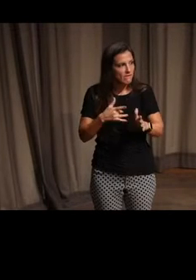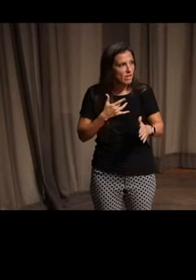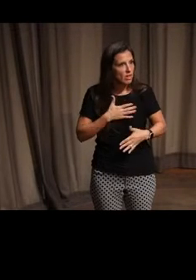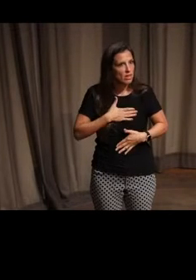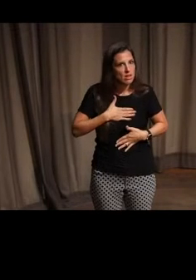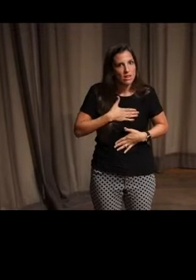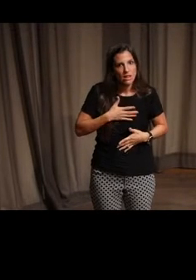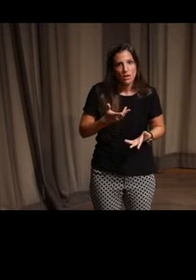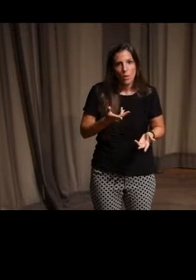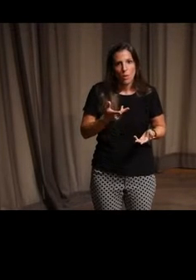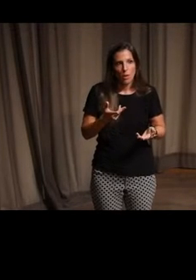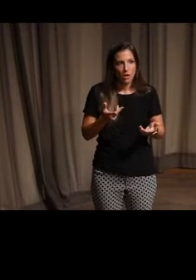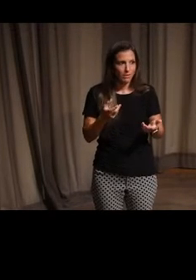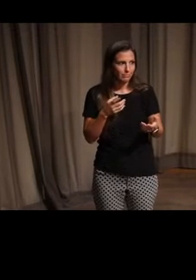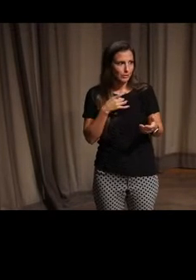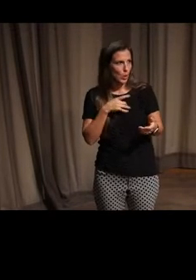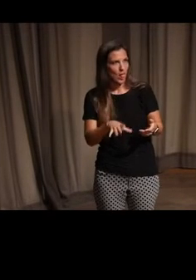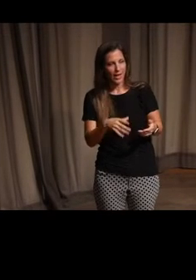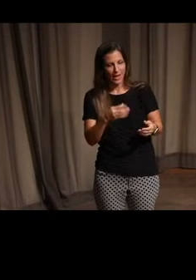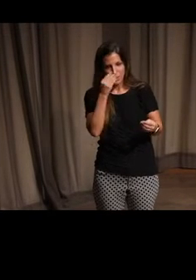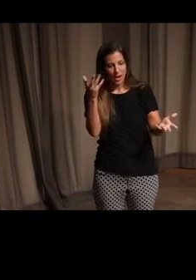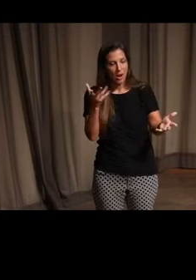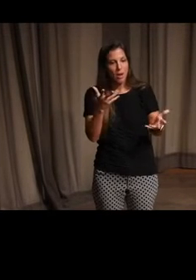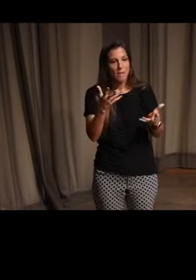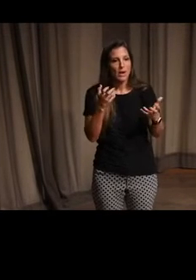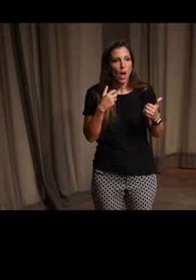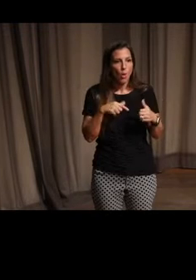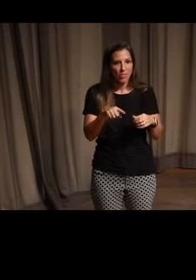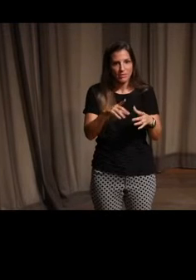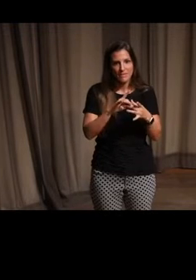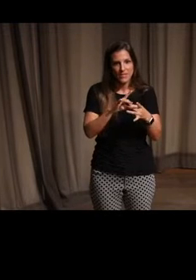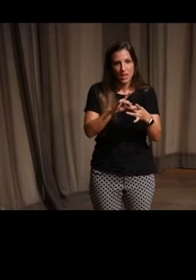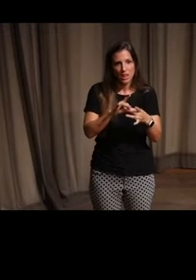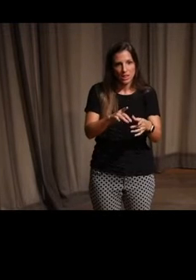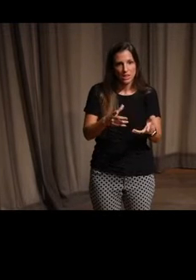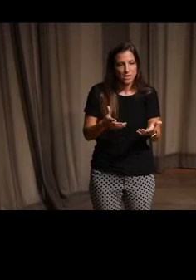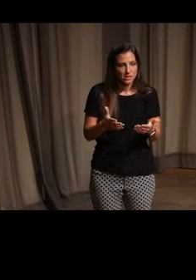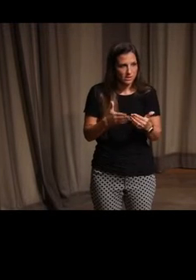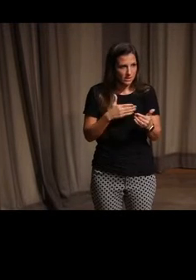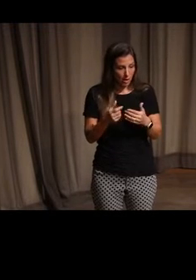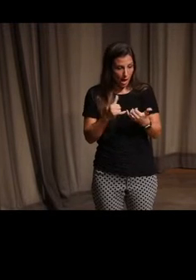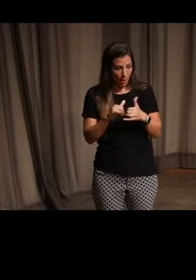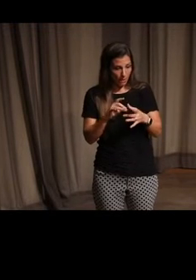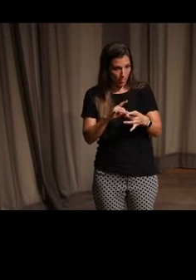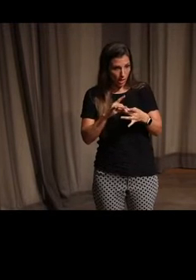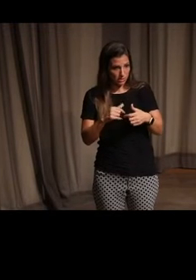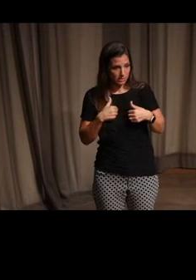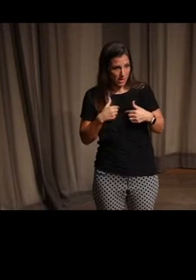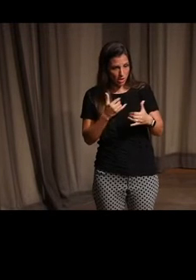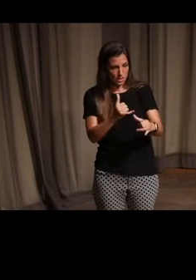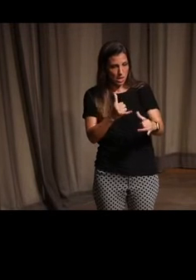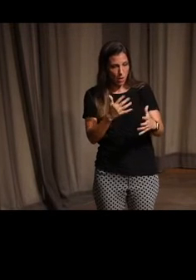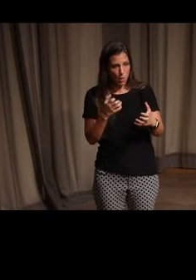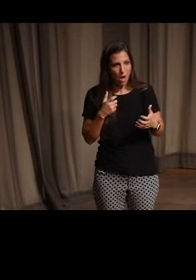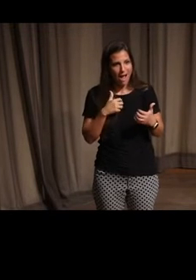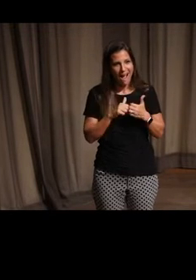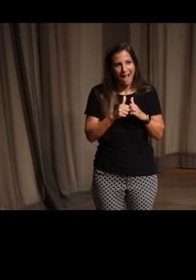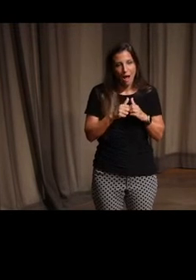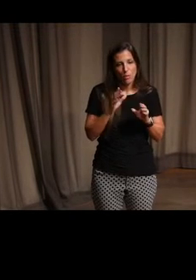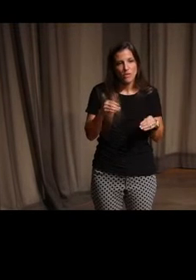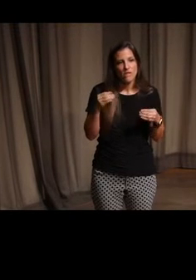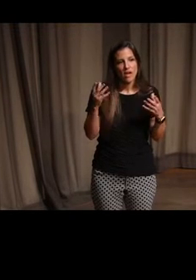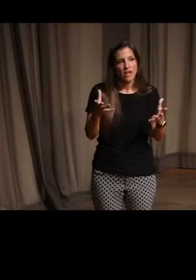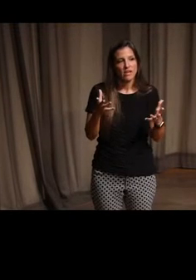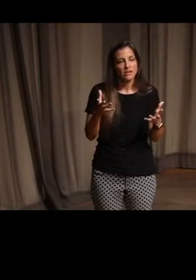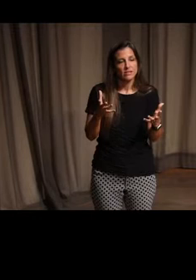it or dislike it. I don't care. But I want it to belong to them as much as it belongs to me. And the only way that we do that is by